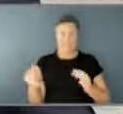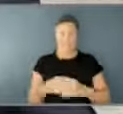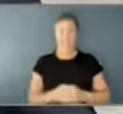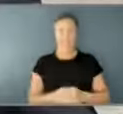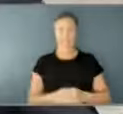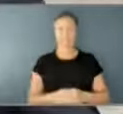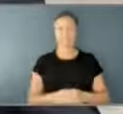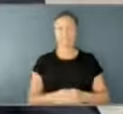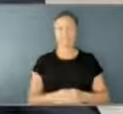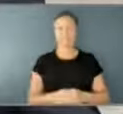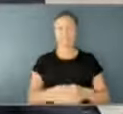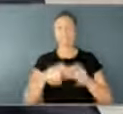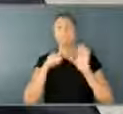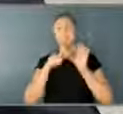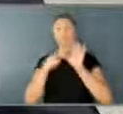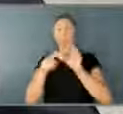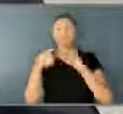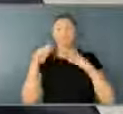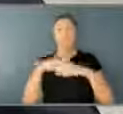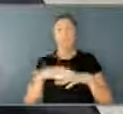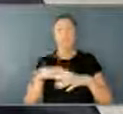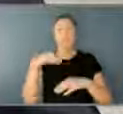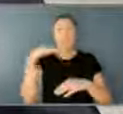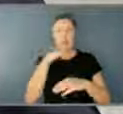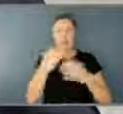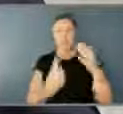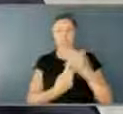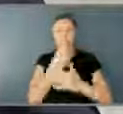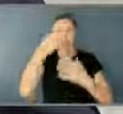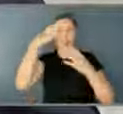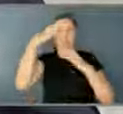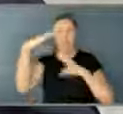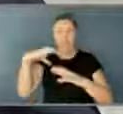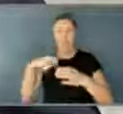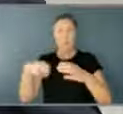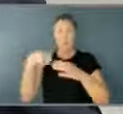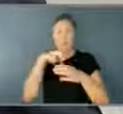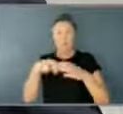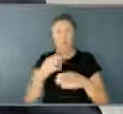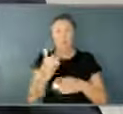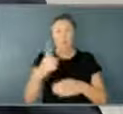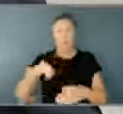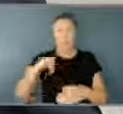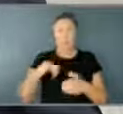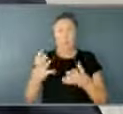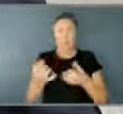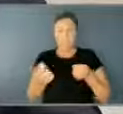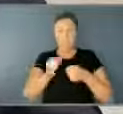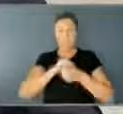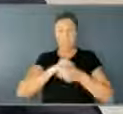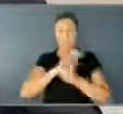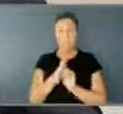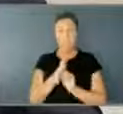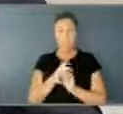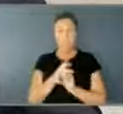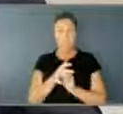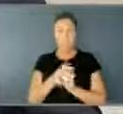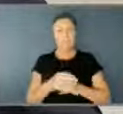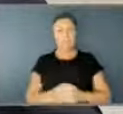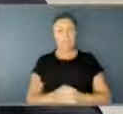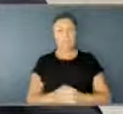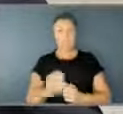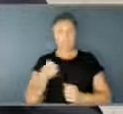hotel quarantine system sustainable as it stands? Do you need to consider more bespoke arrangements like Dan Andrews is